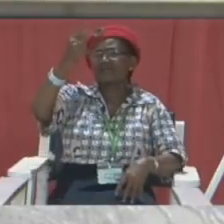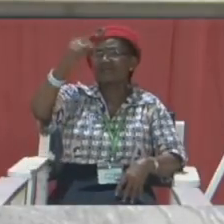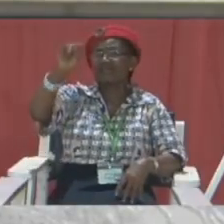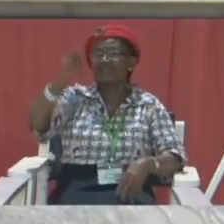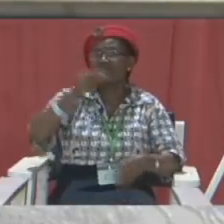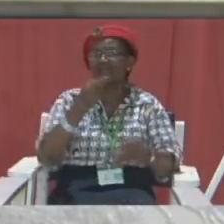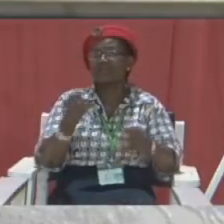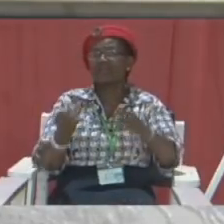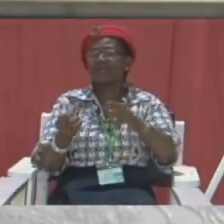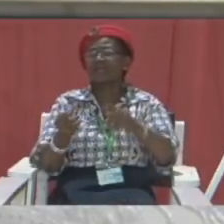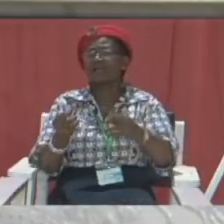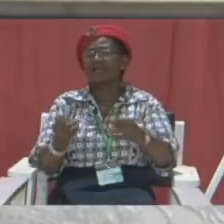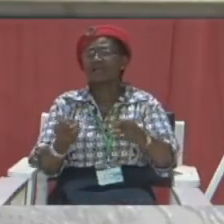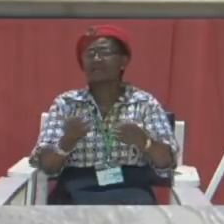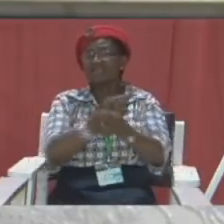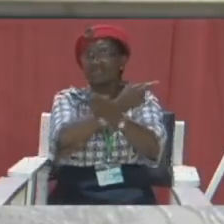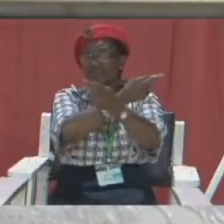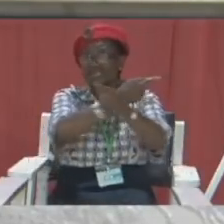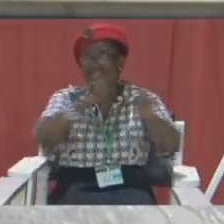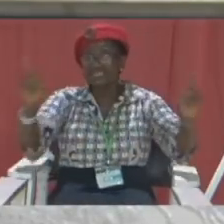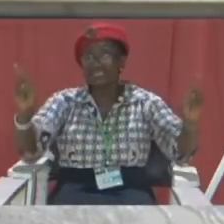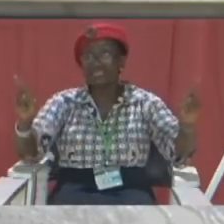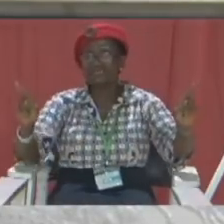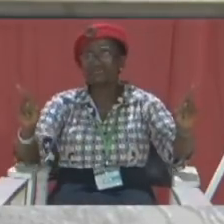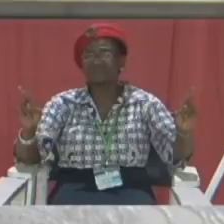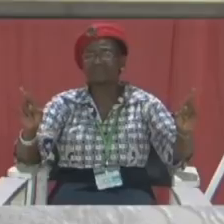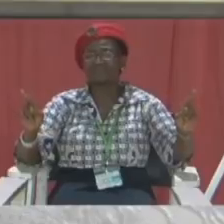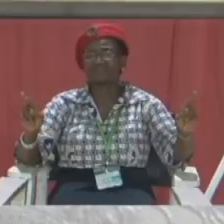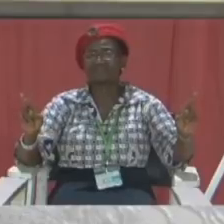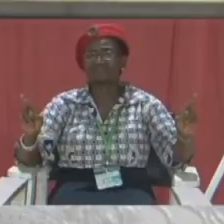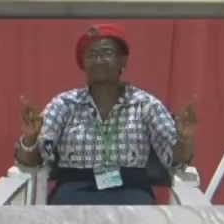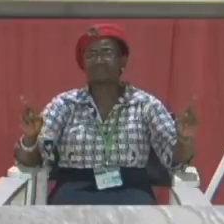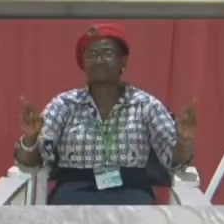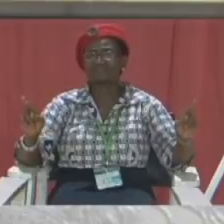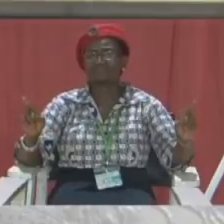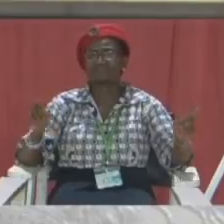redeemed. Awon eni irapada.